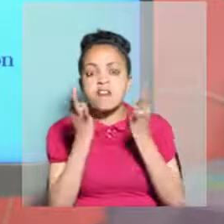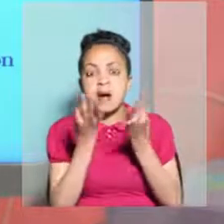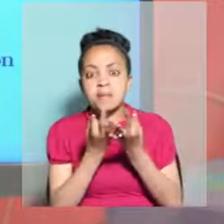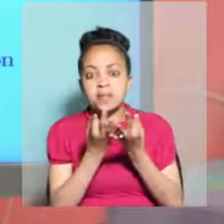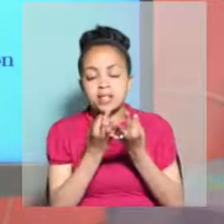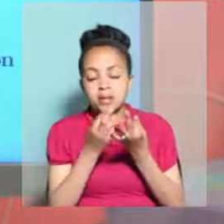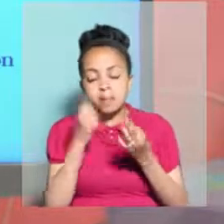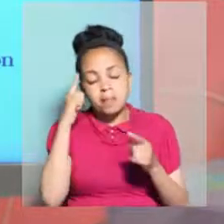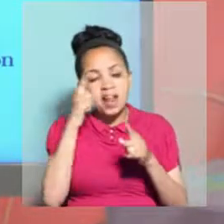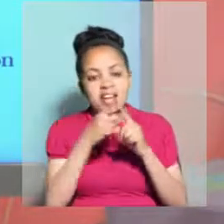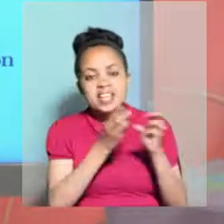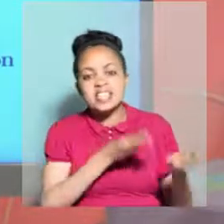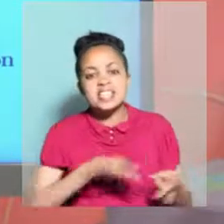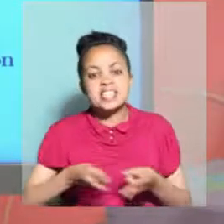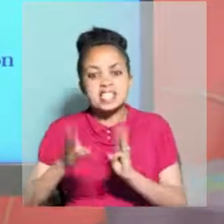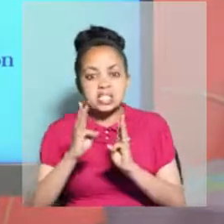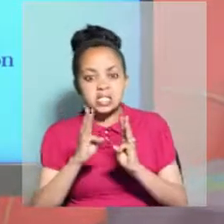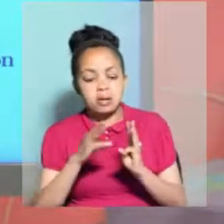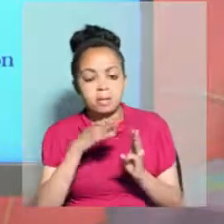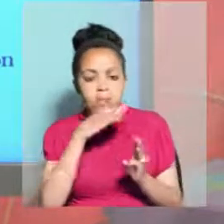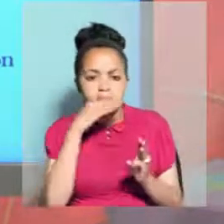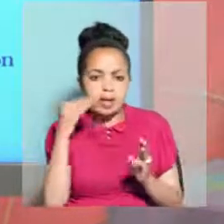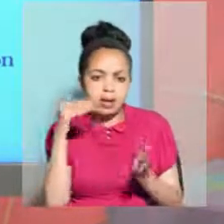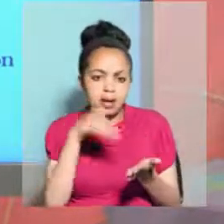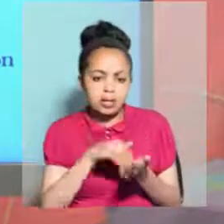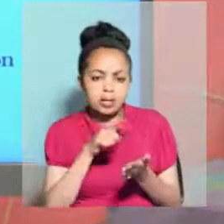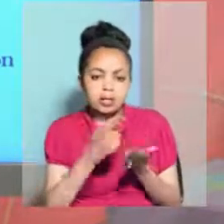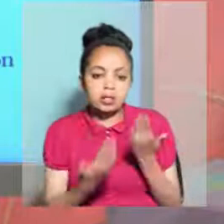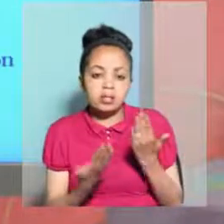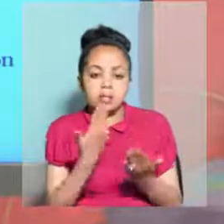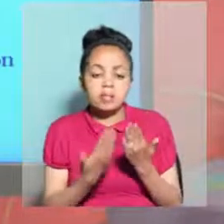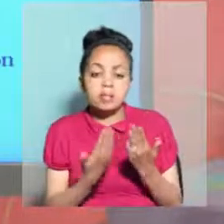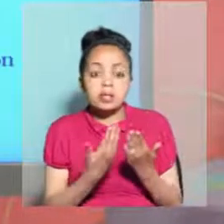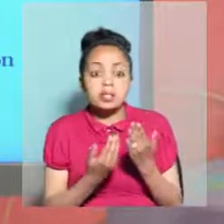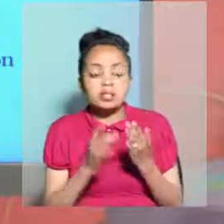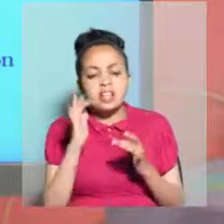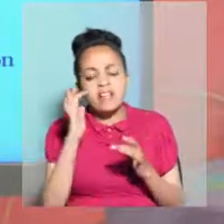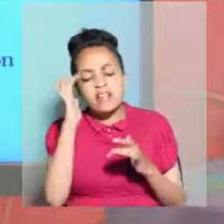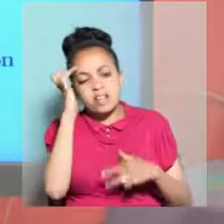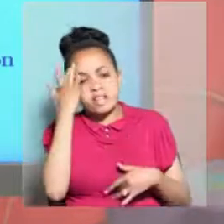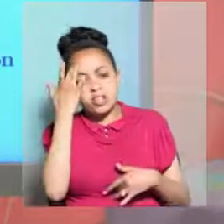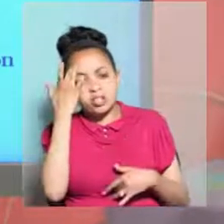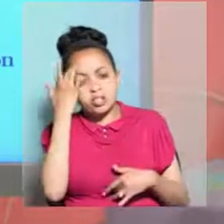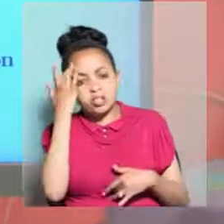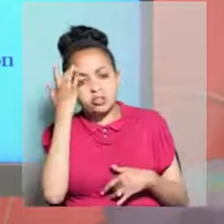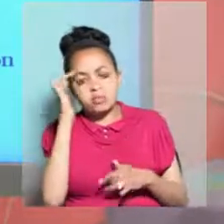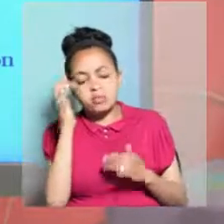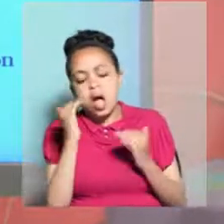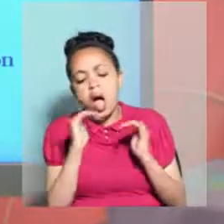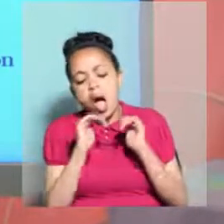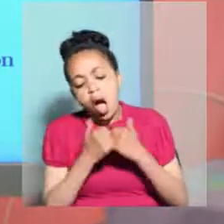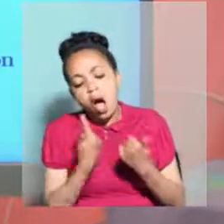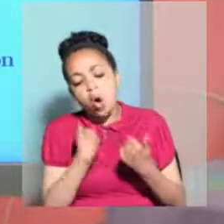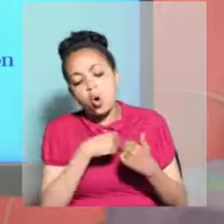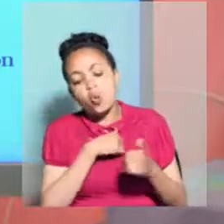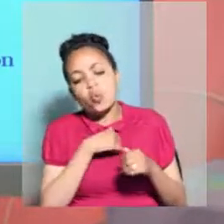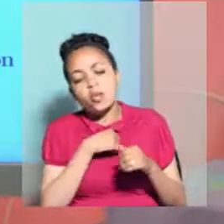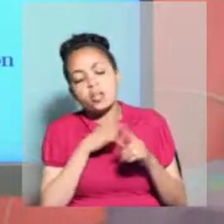planning system. Another, it may be the invasion of disease, how we can treat a